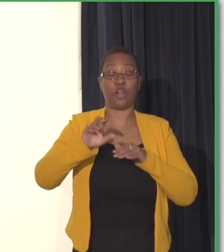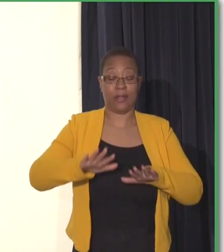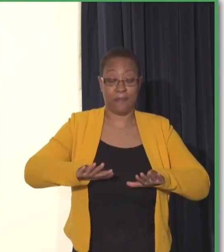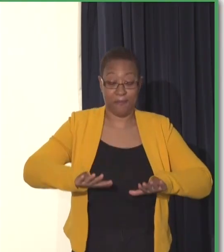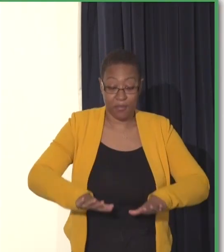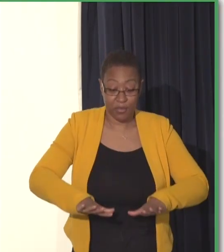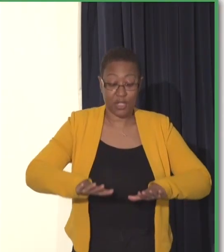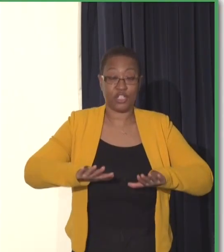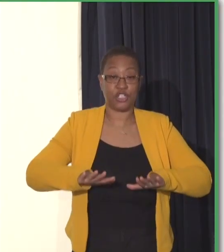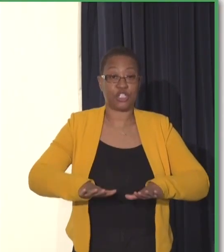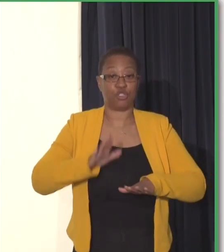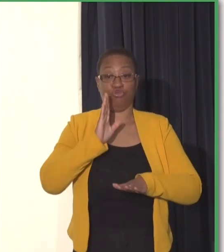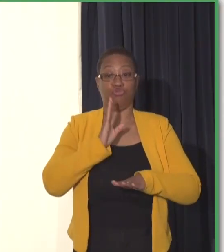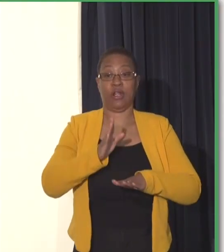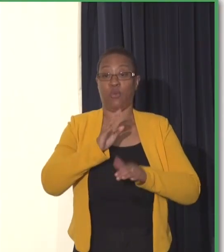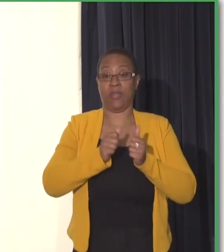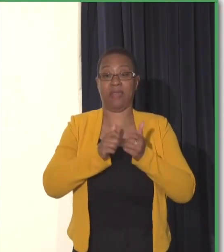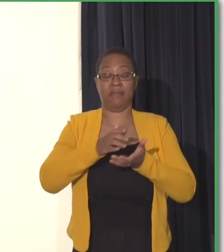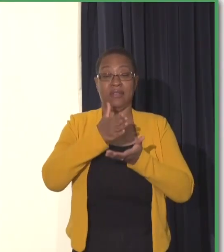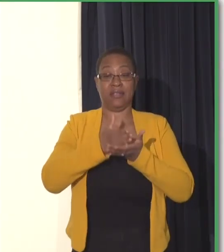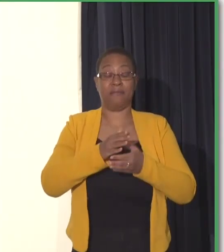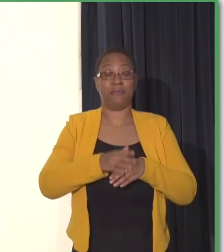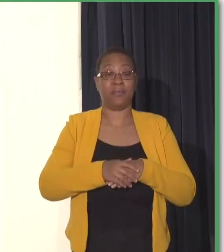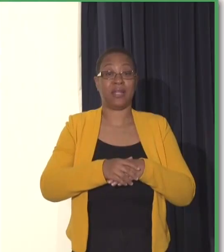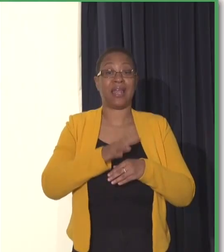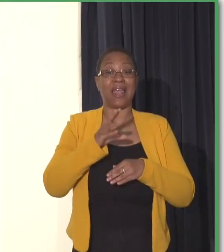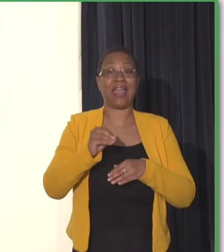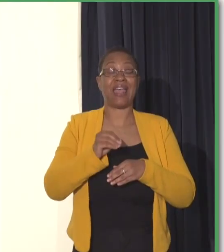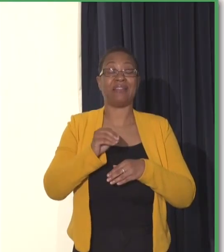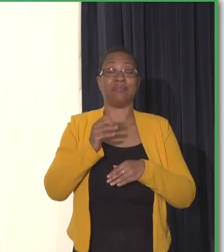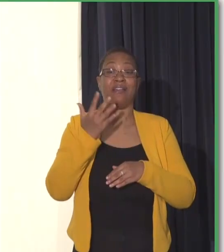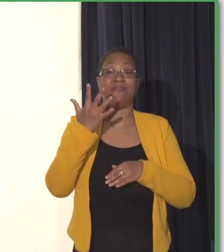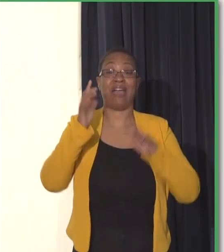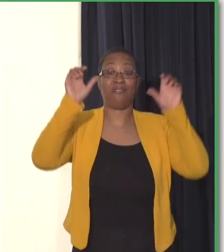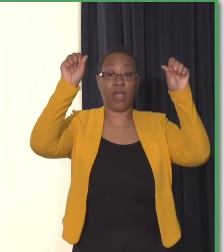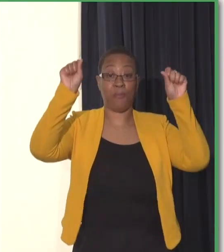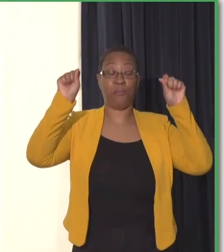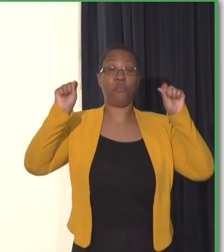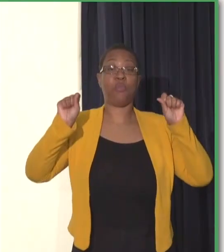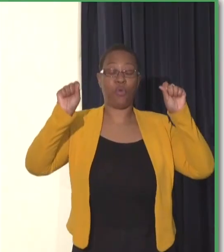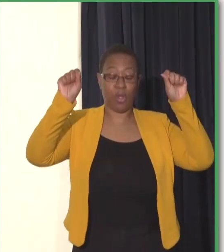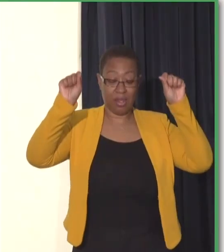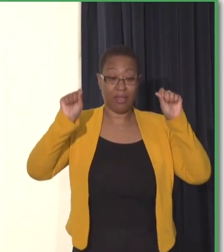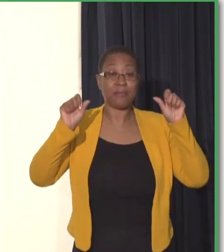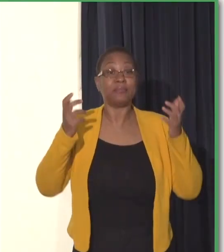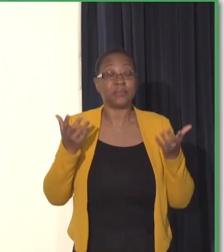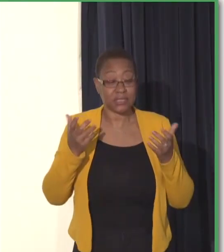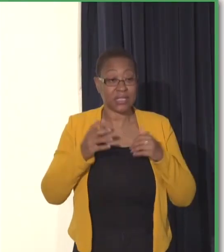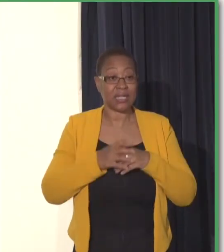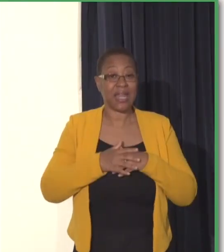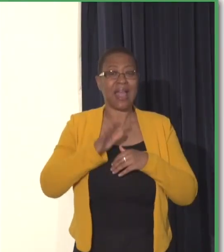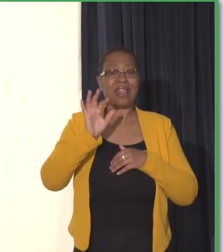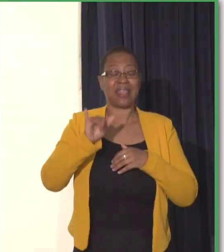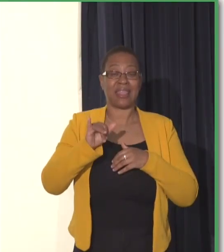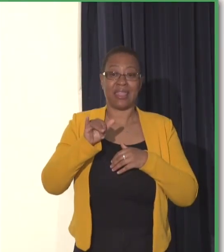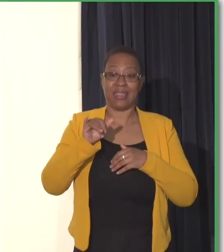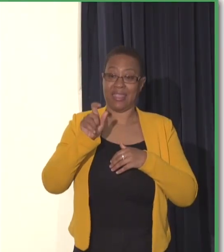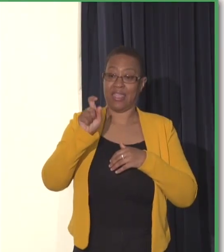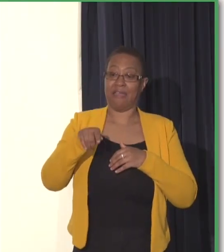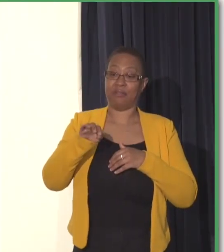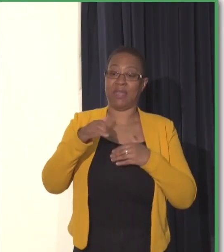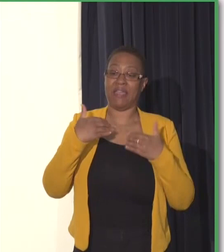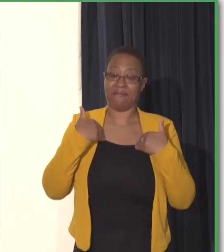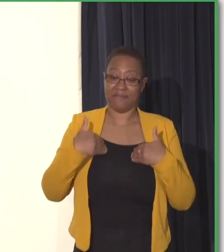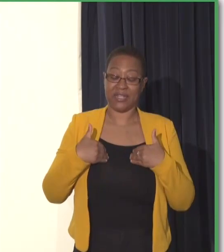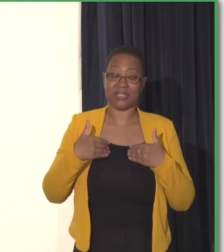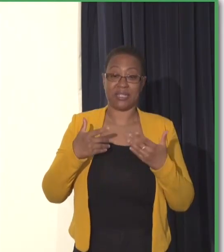push-ups and a number, 5 pull-ups. I guess that's something with the bar. Right. So that's how physically fit you have to be.